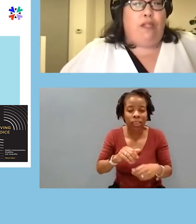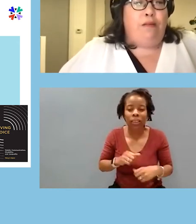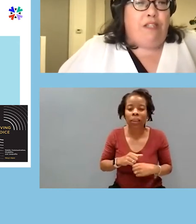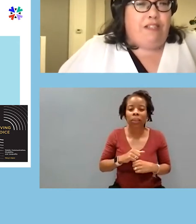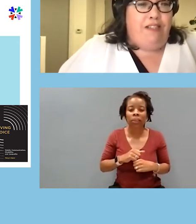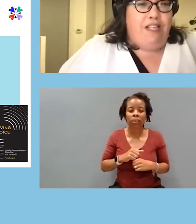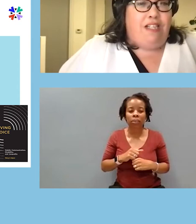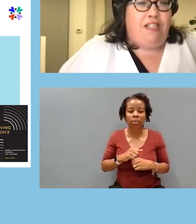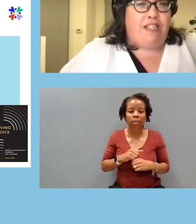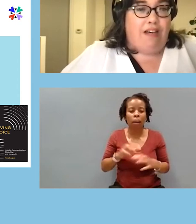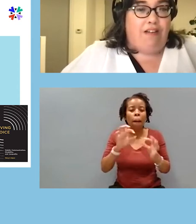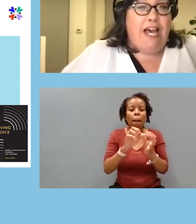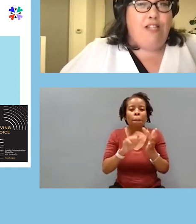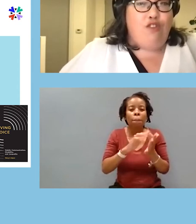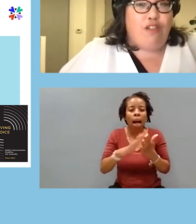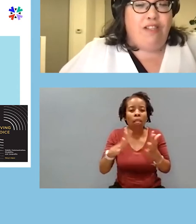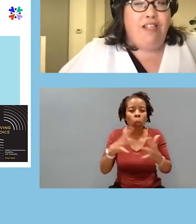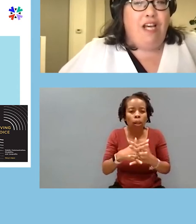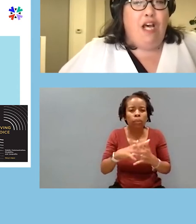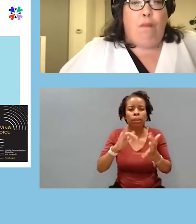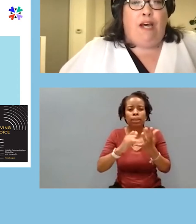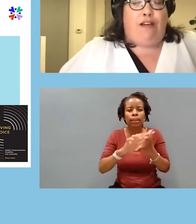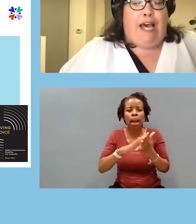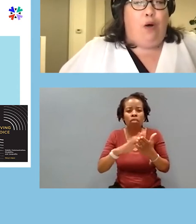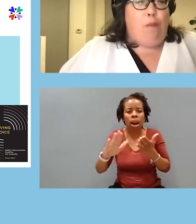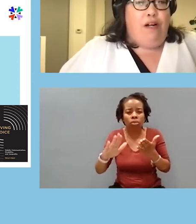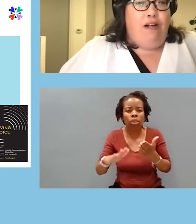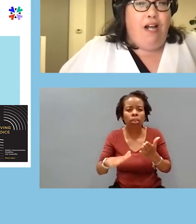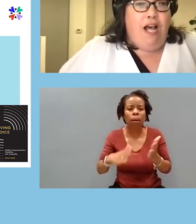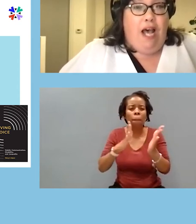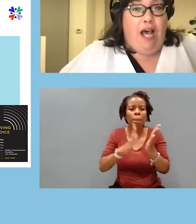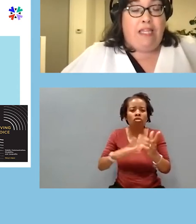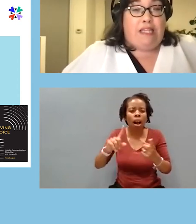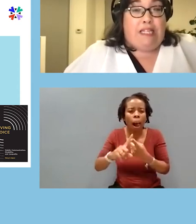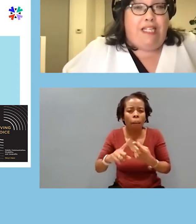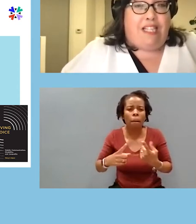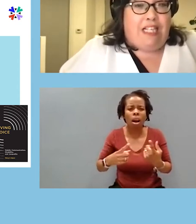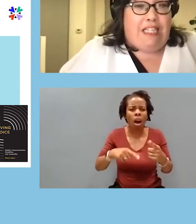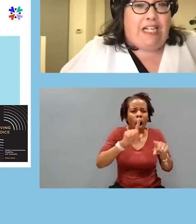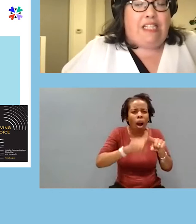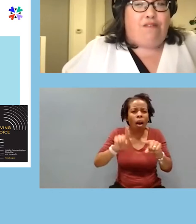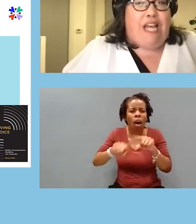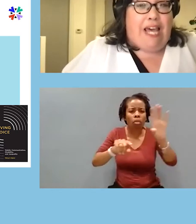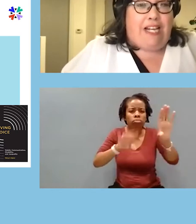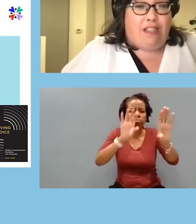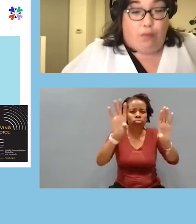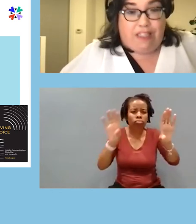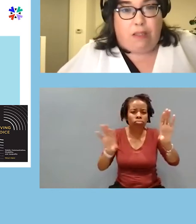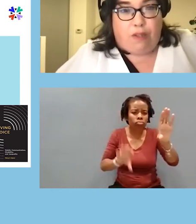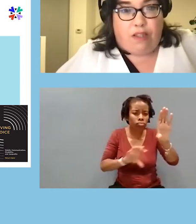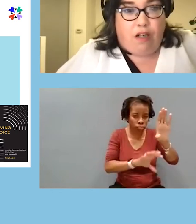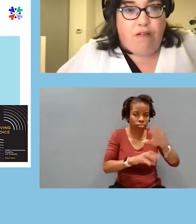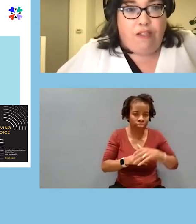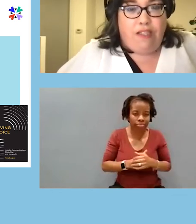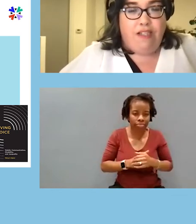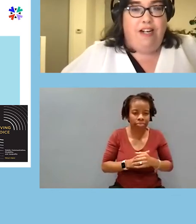Beth Williamson, Sarah Hendren, Mara Alper, and these collective texts,